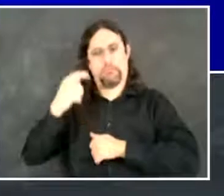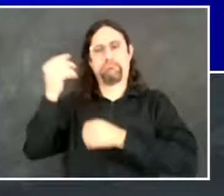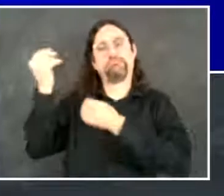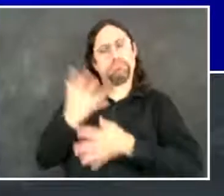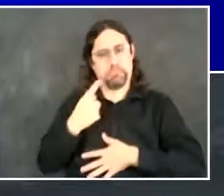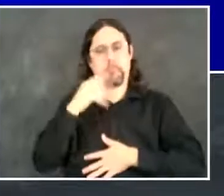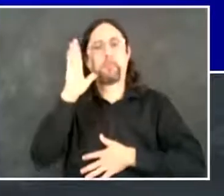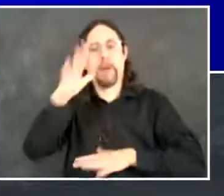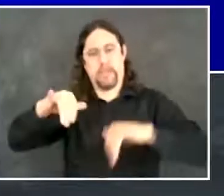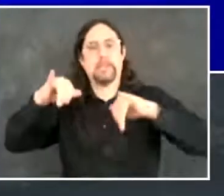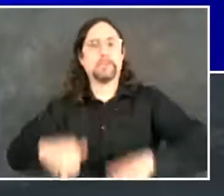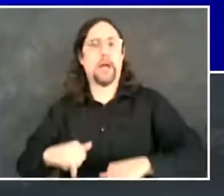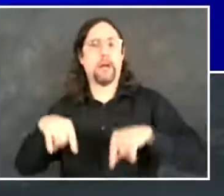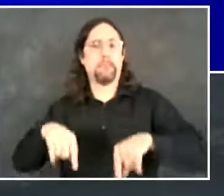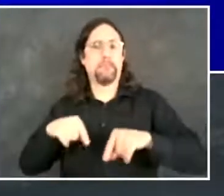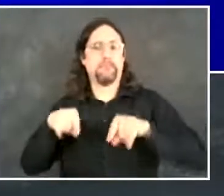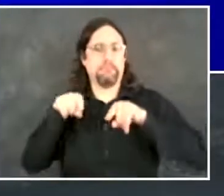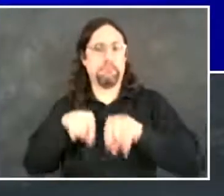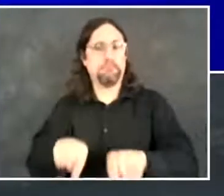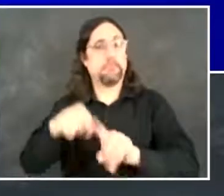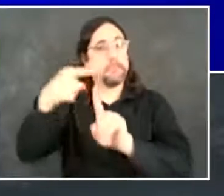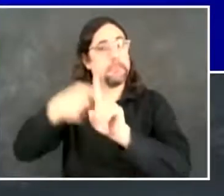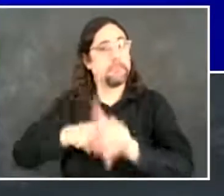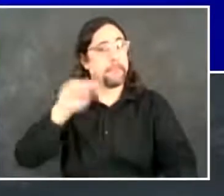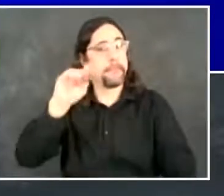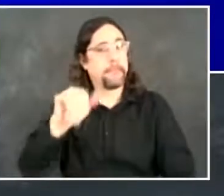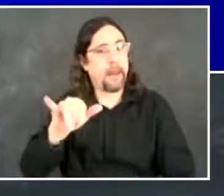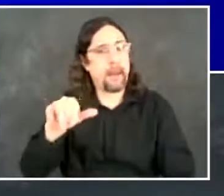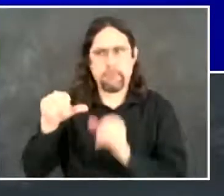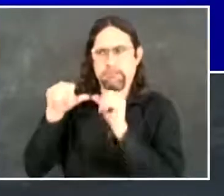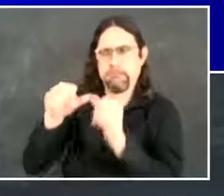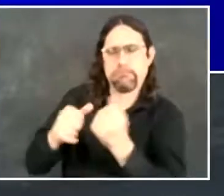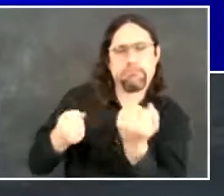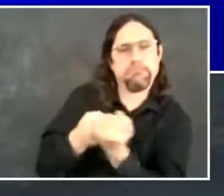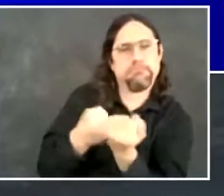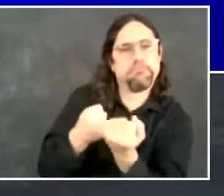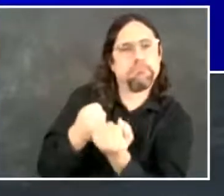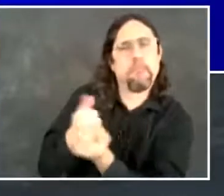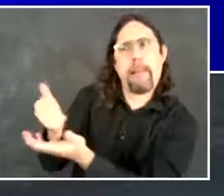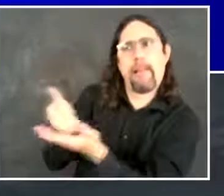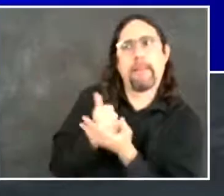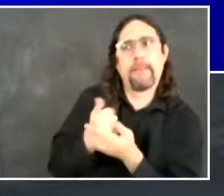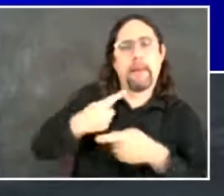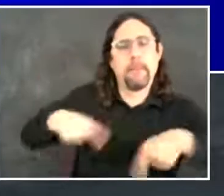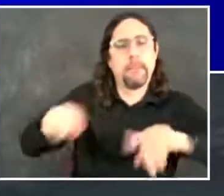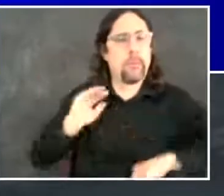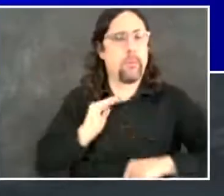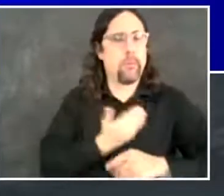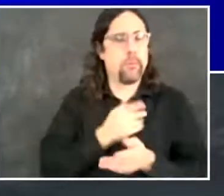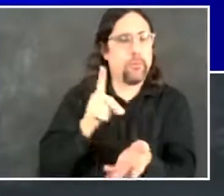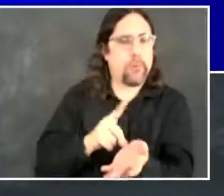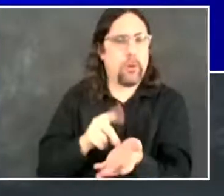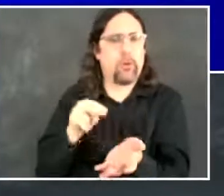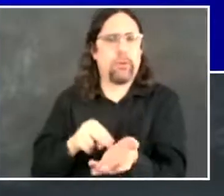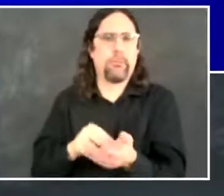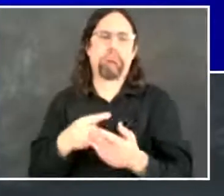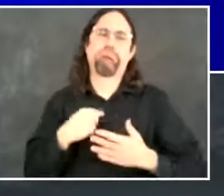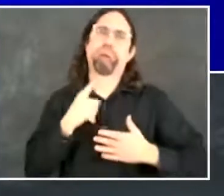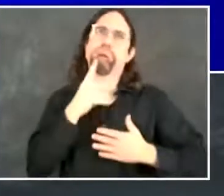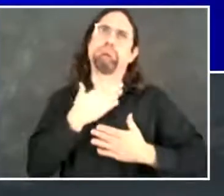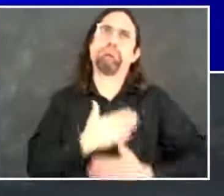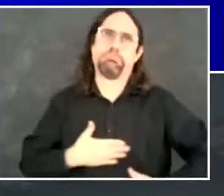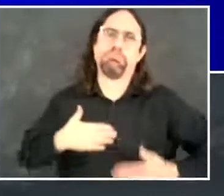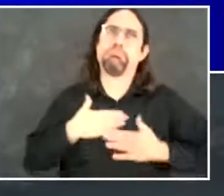But you look at this and you say, okay, we're really not out of the woods. We got to save